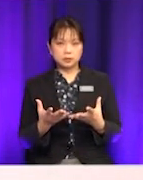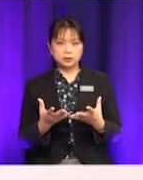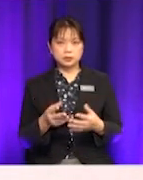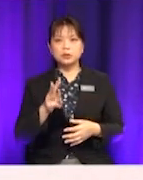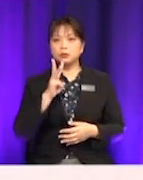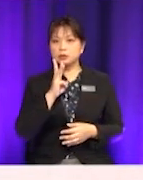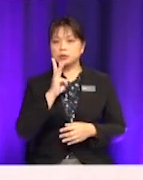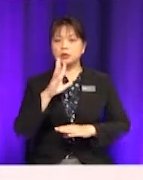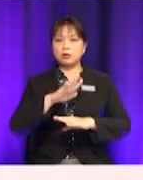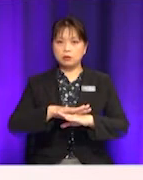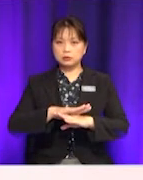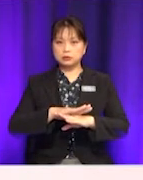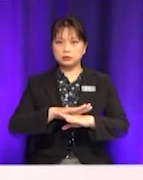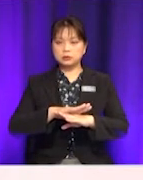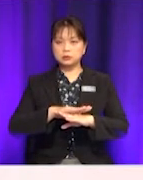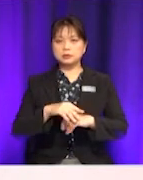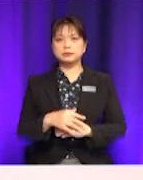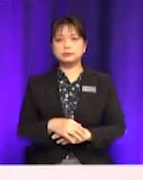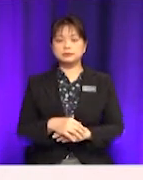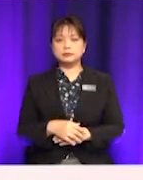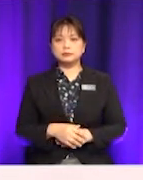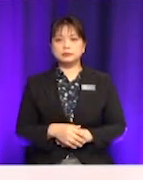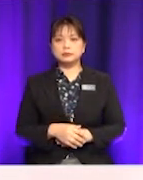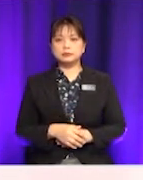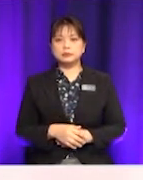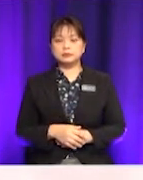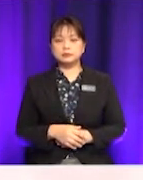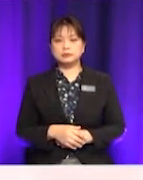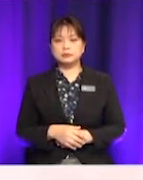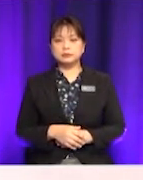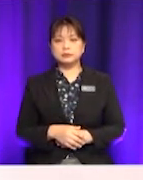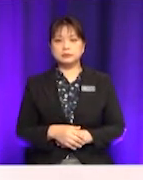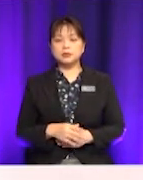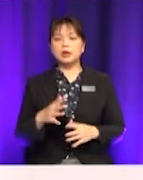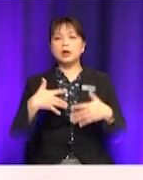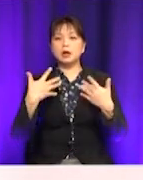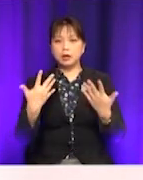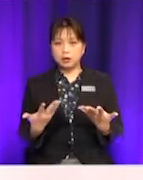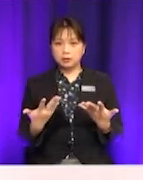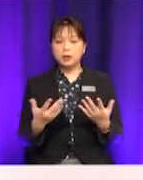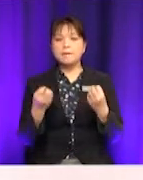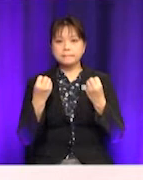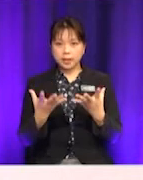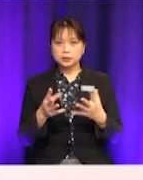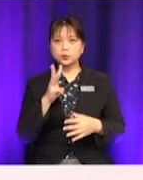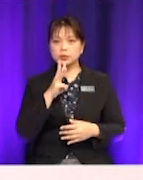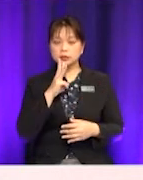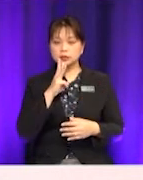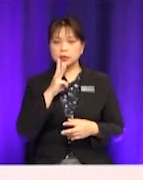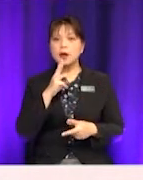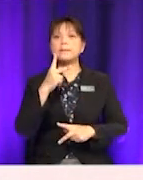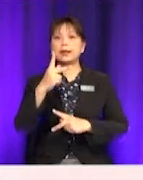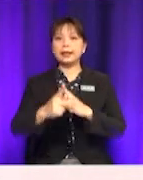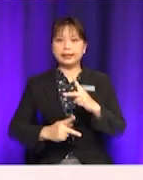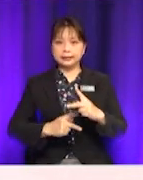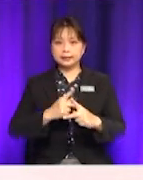planet. All right, I think we can skip on. We can skip just take the crucial ones, the important ones. How much water? Planet. Planet. That's it. All right,